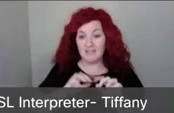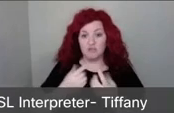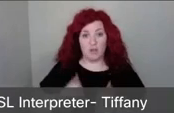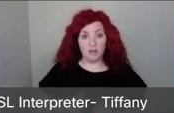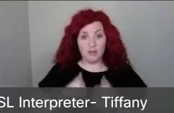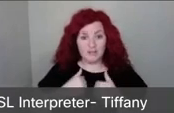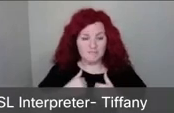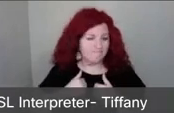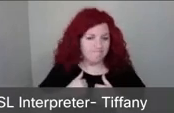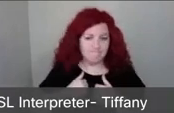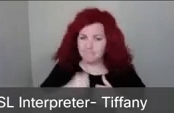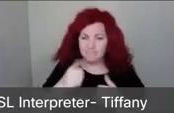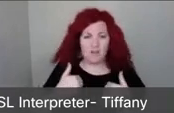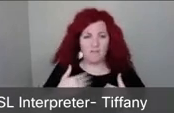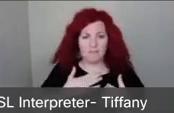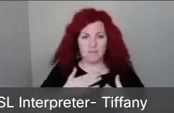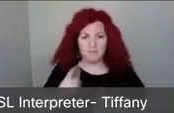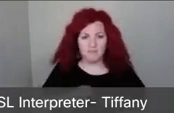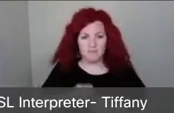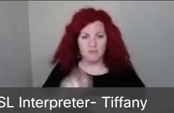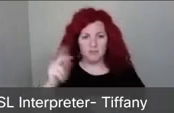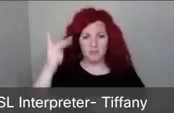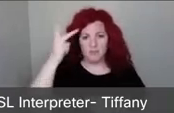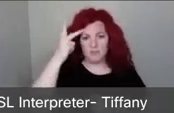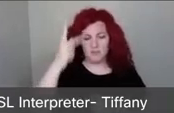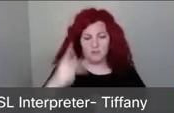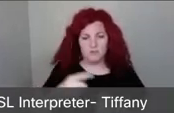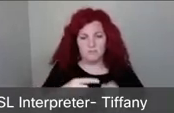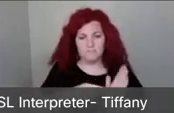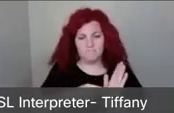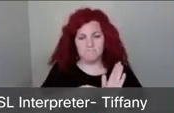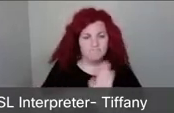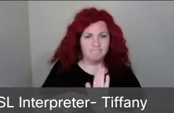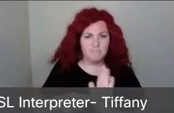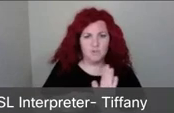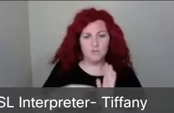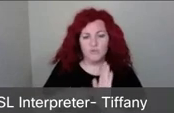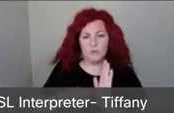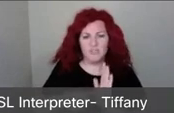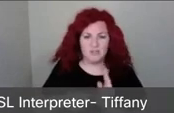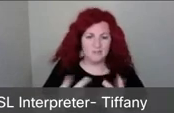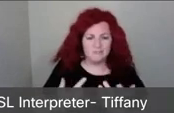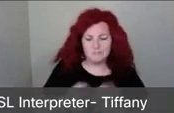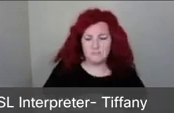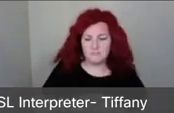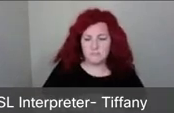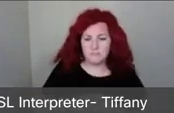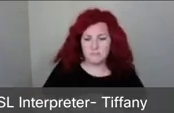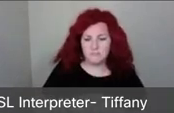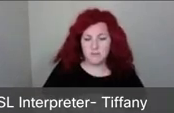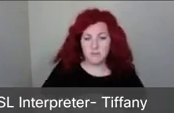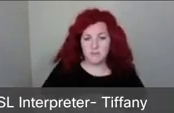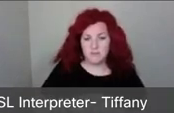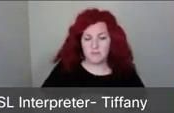not have my particular political leanings represented at any rate. I thank the commission for the work that they've done